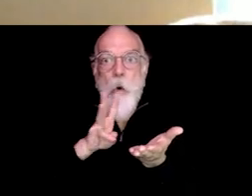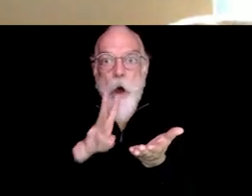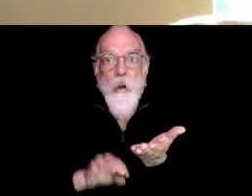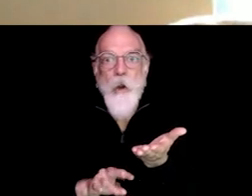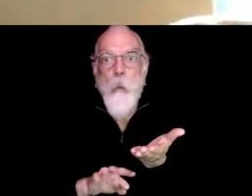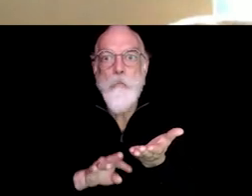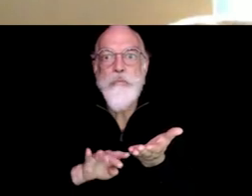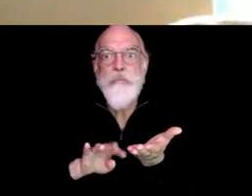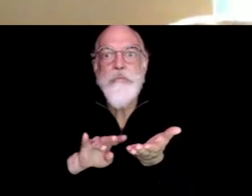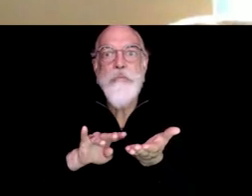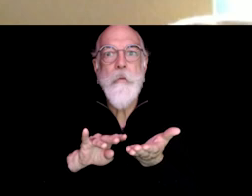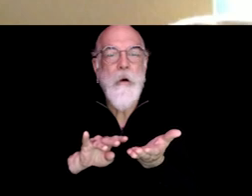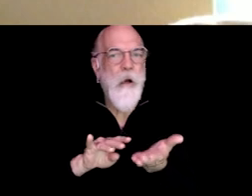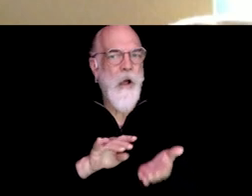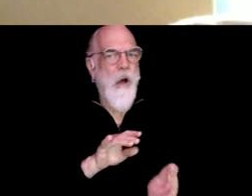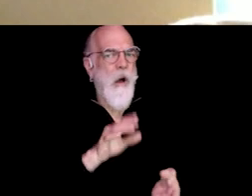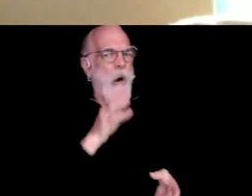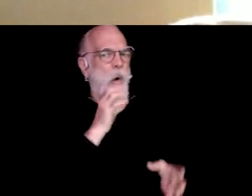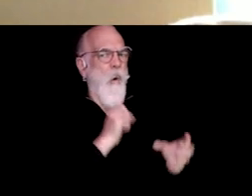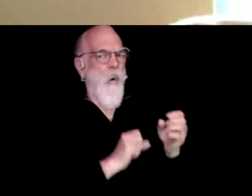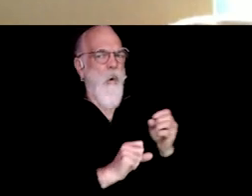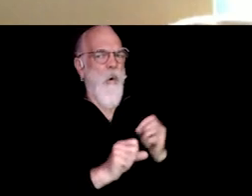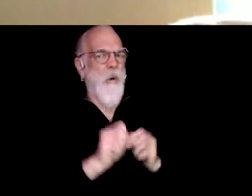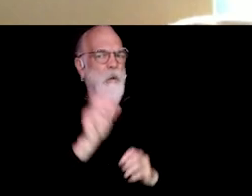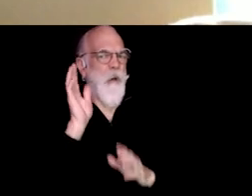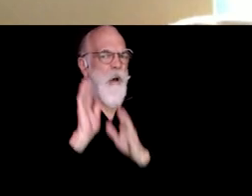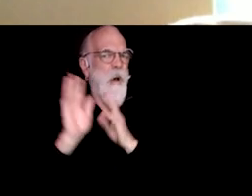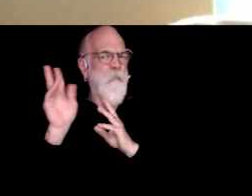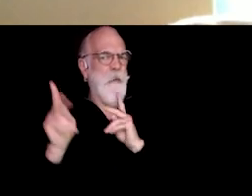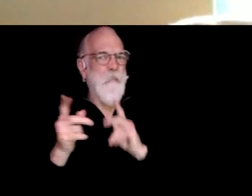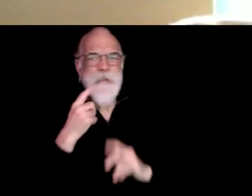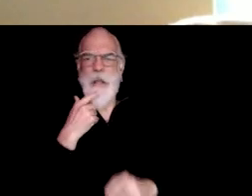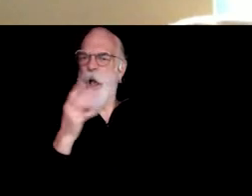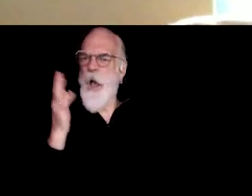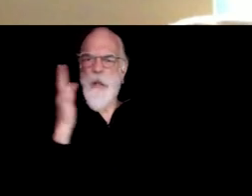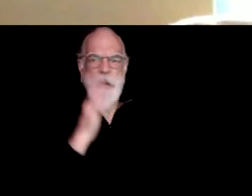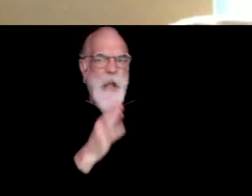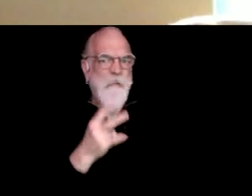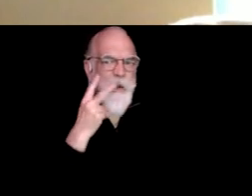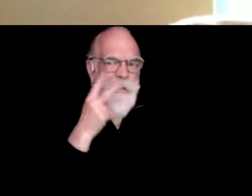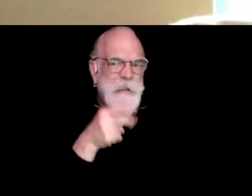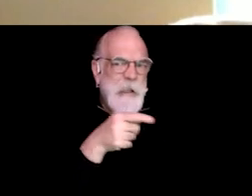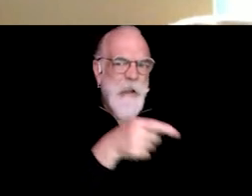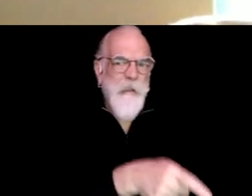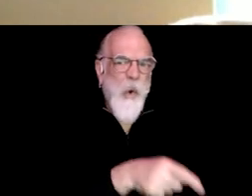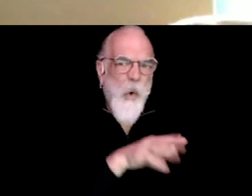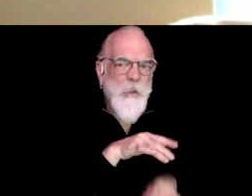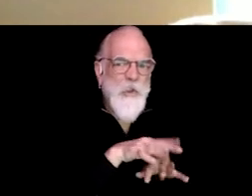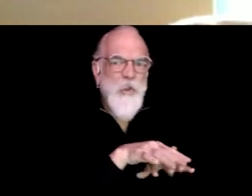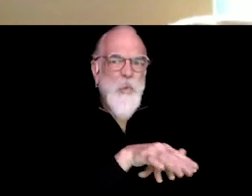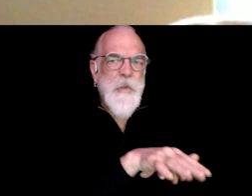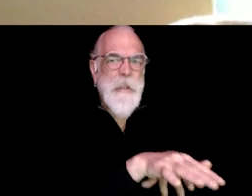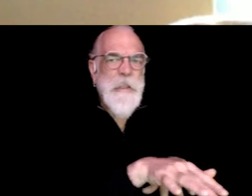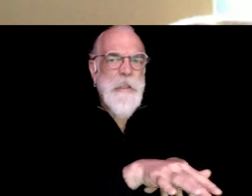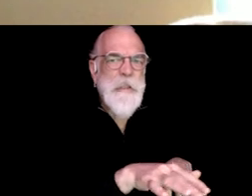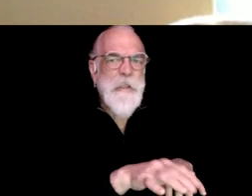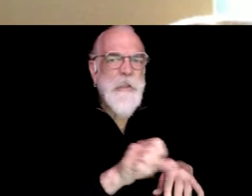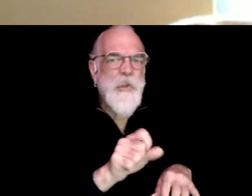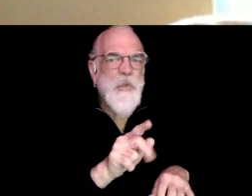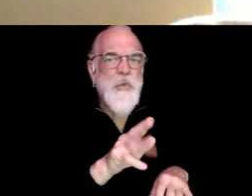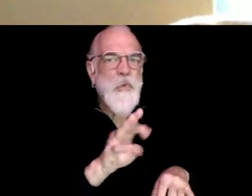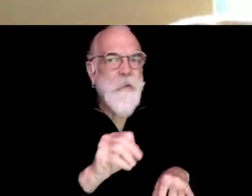at the time said that they hadn't seen those particular creeks and streams